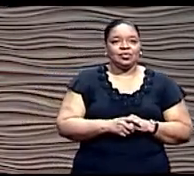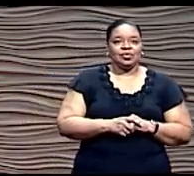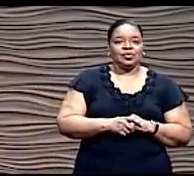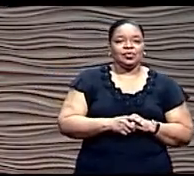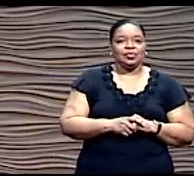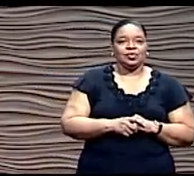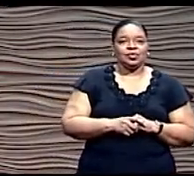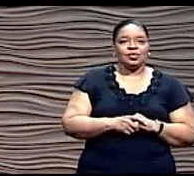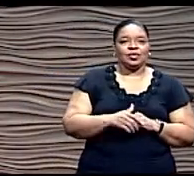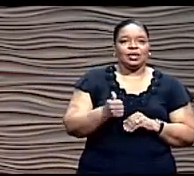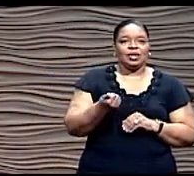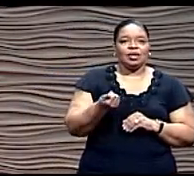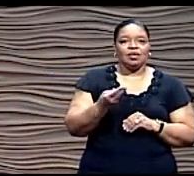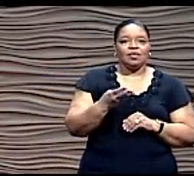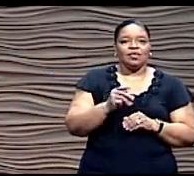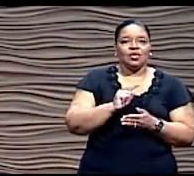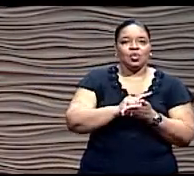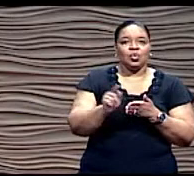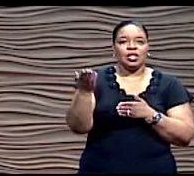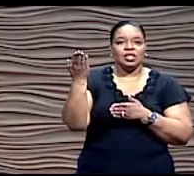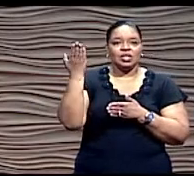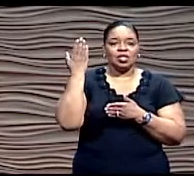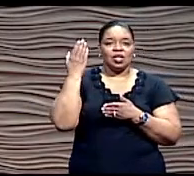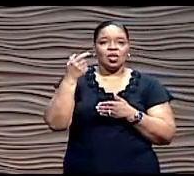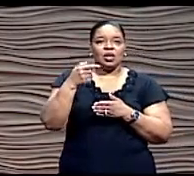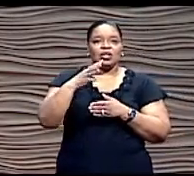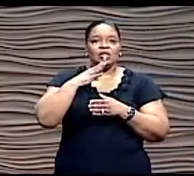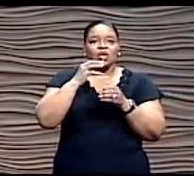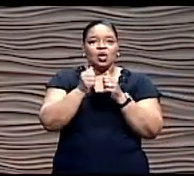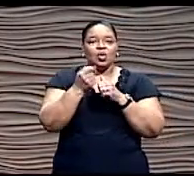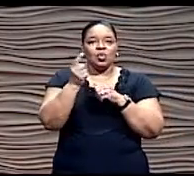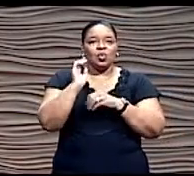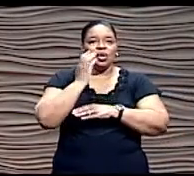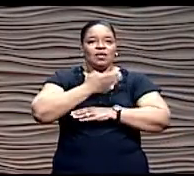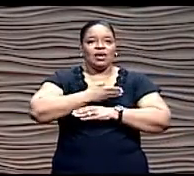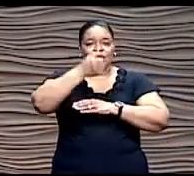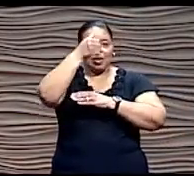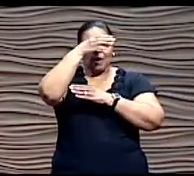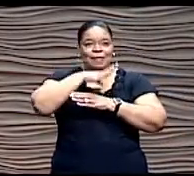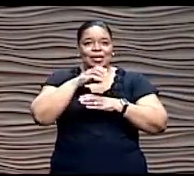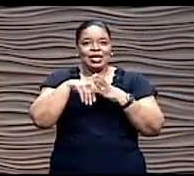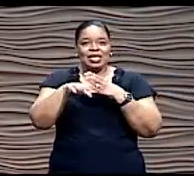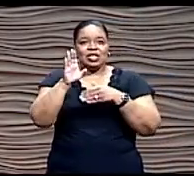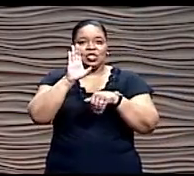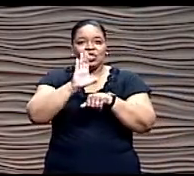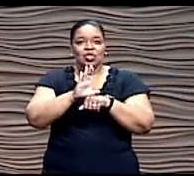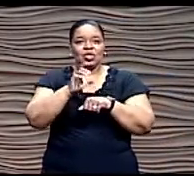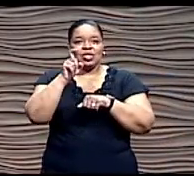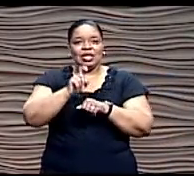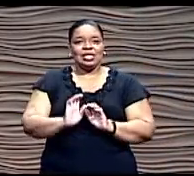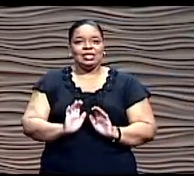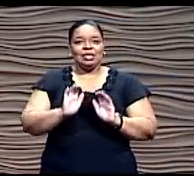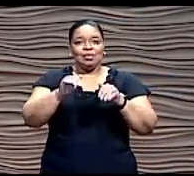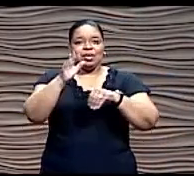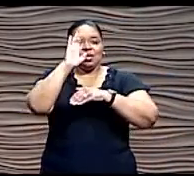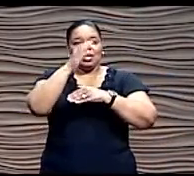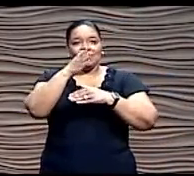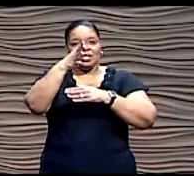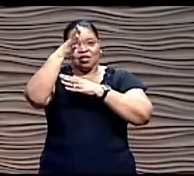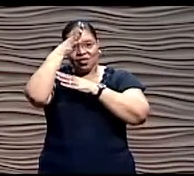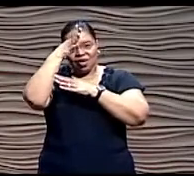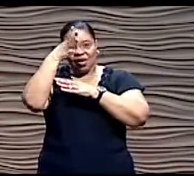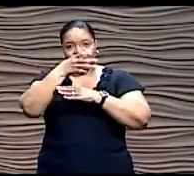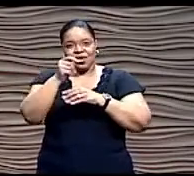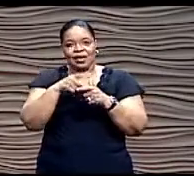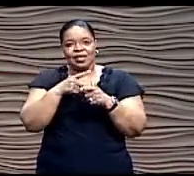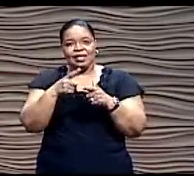Several weeks ago, I talked to one of our men in our church. He had to bury his father, and then